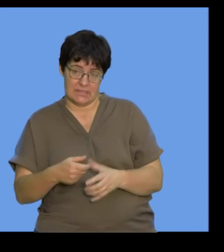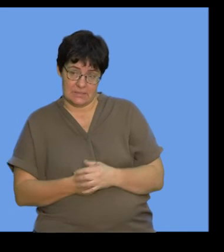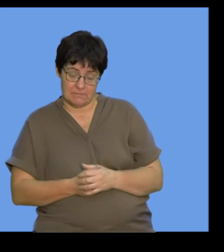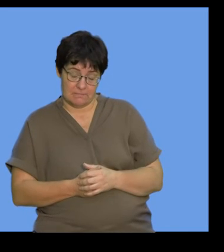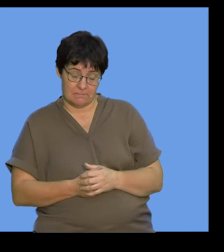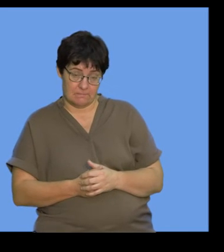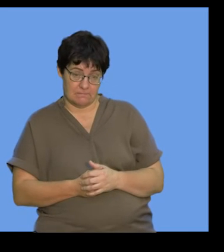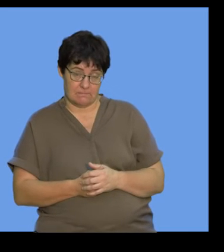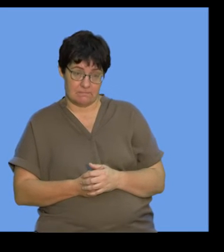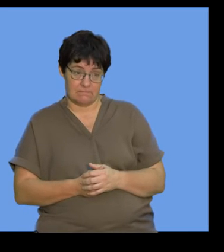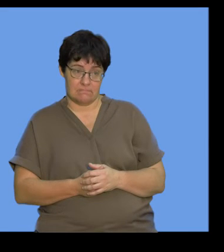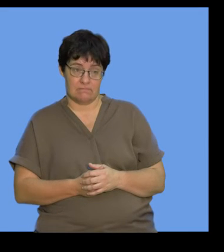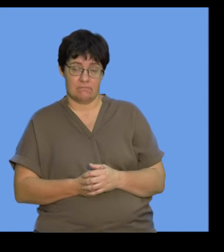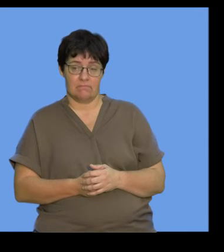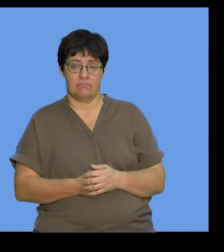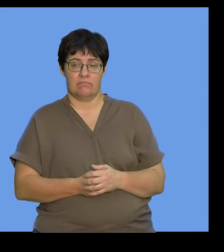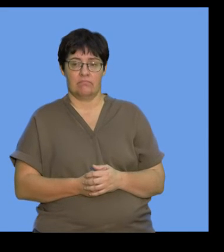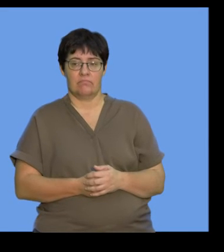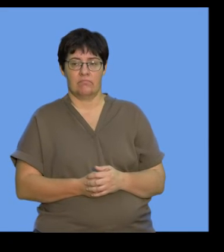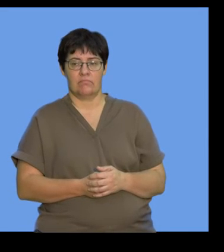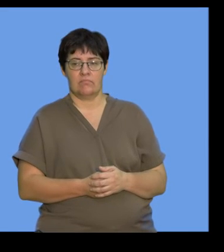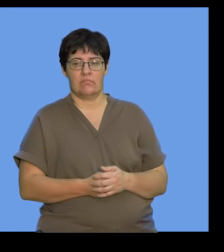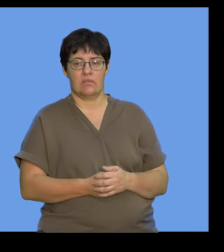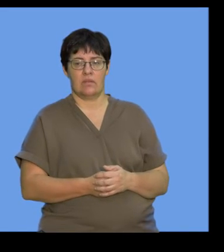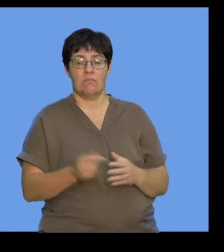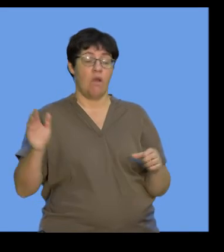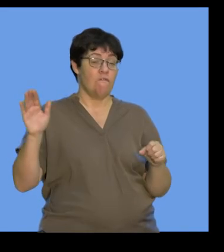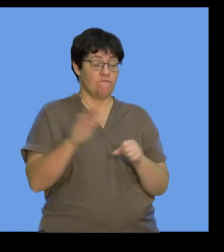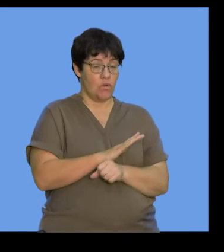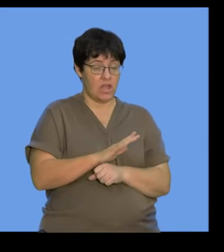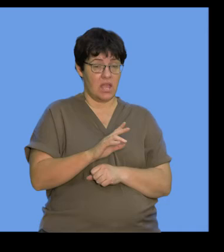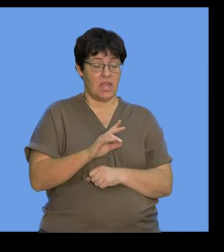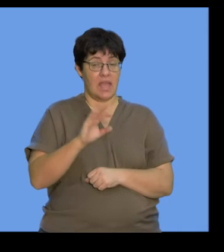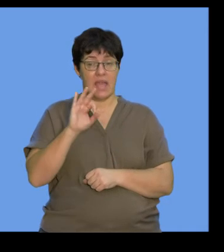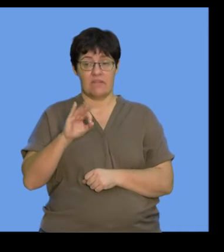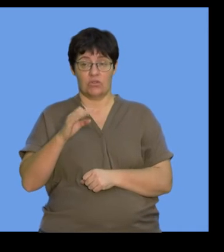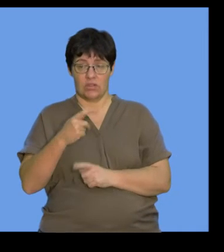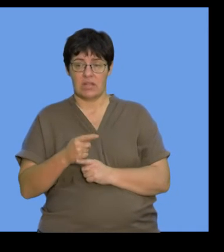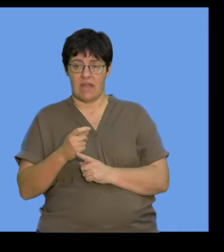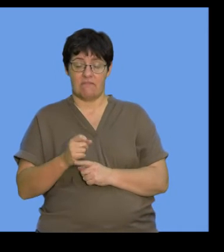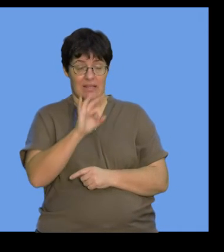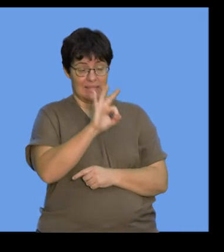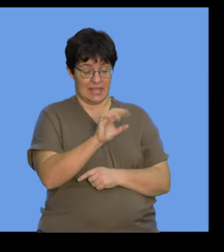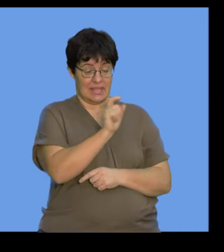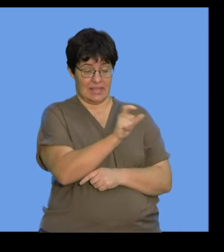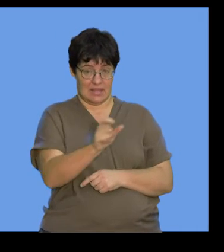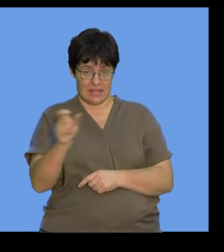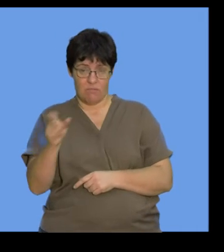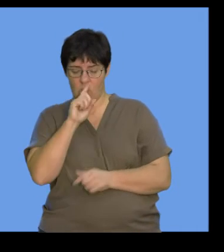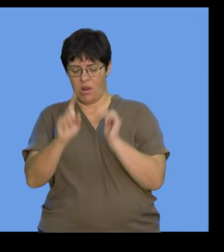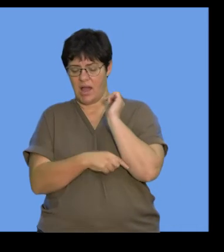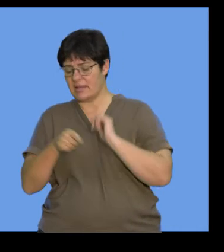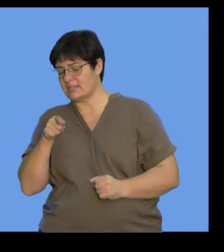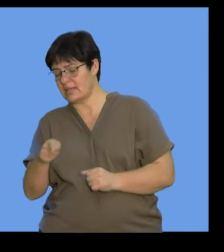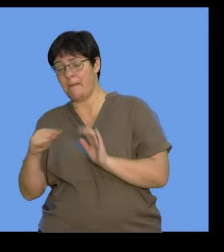continue and factorize some more. Now, factorize fully here. Remember, I said if it's a trinomial, you look at the